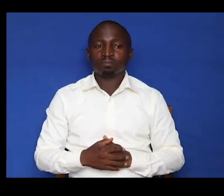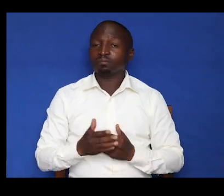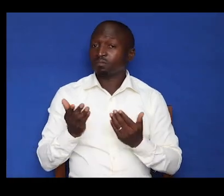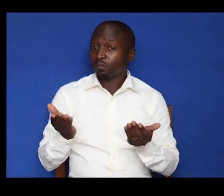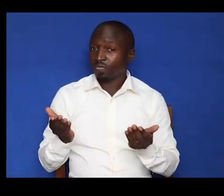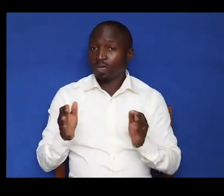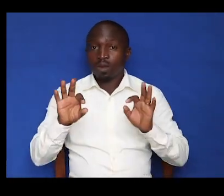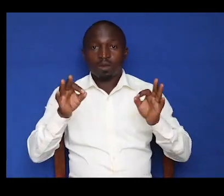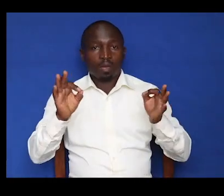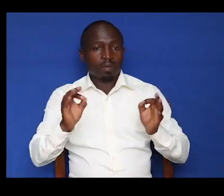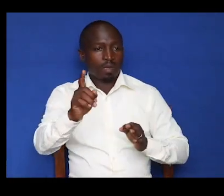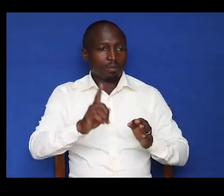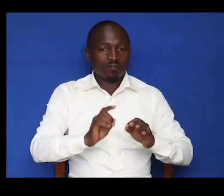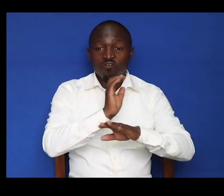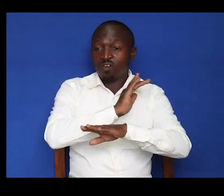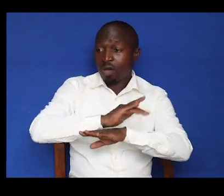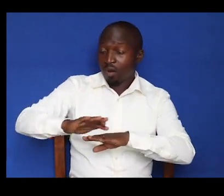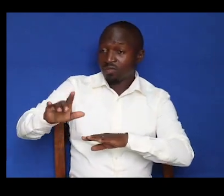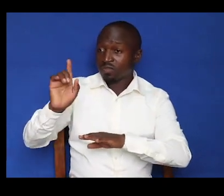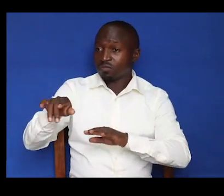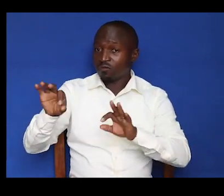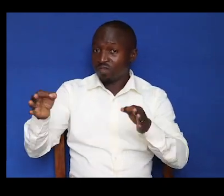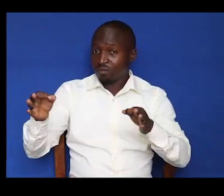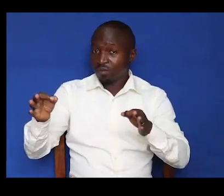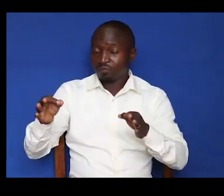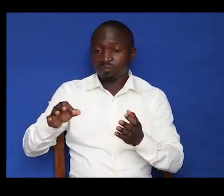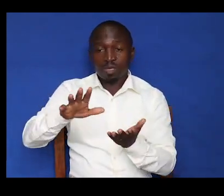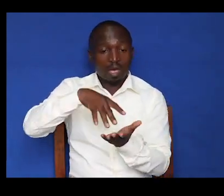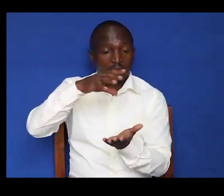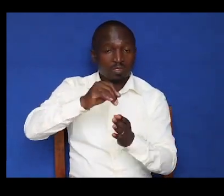The way on how the shape of land masses